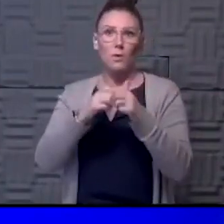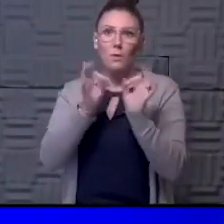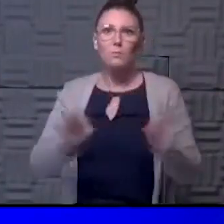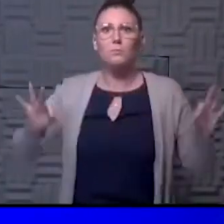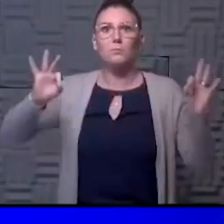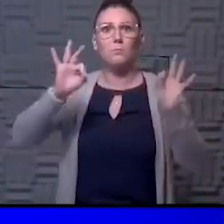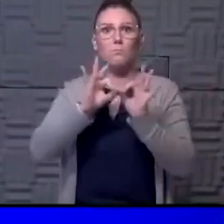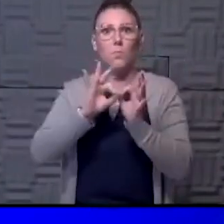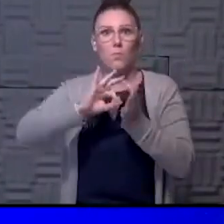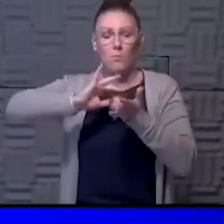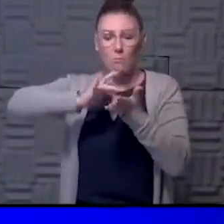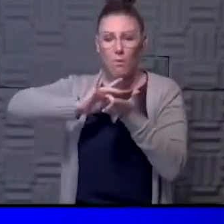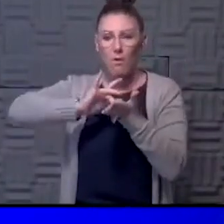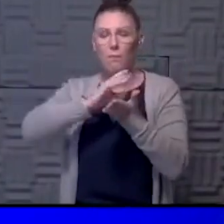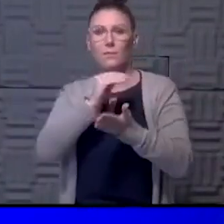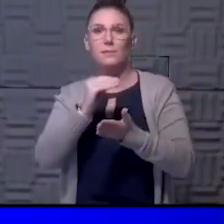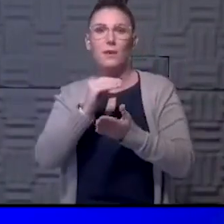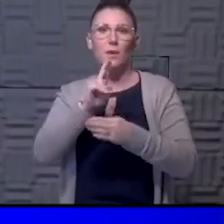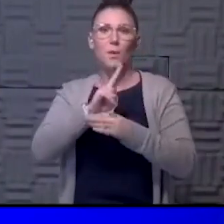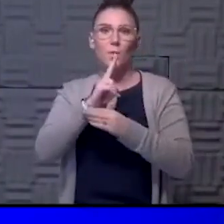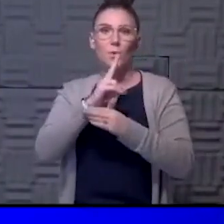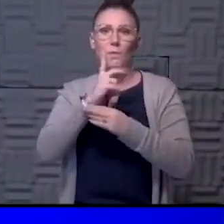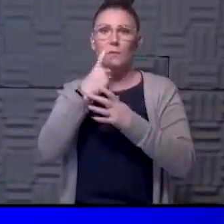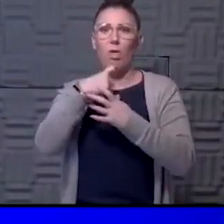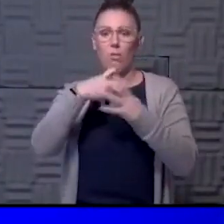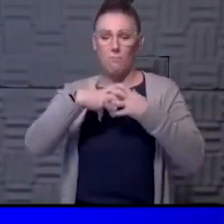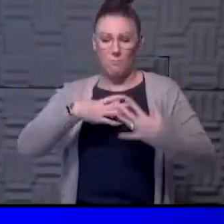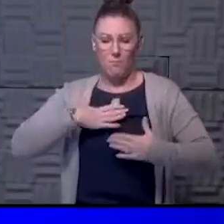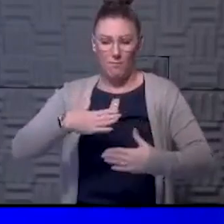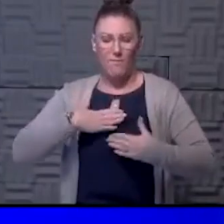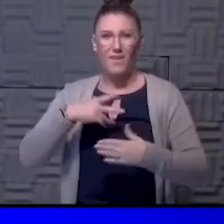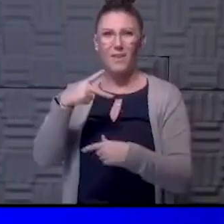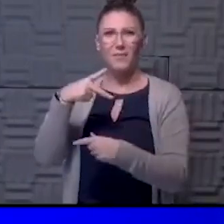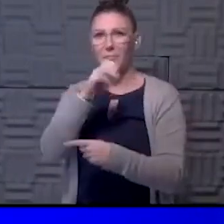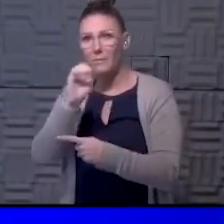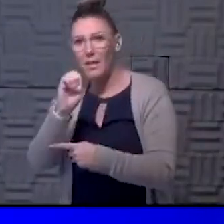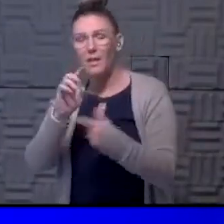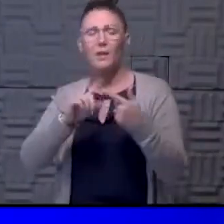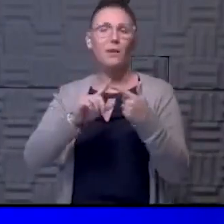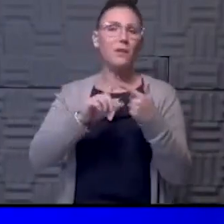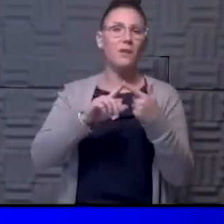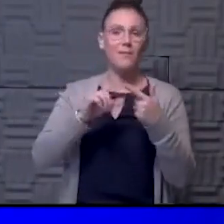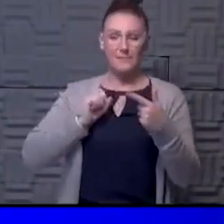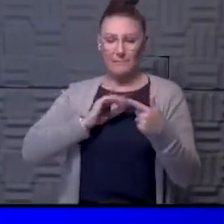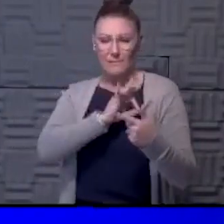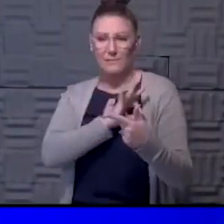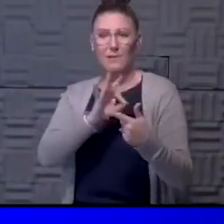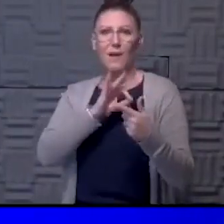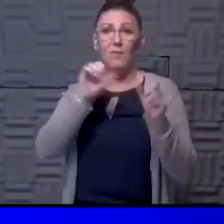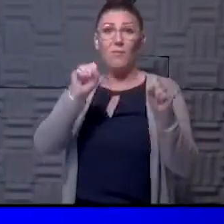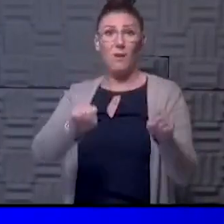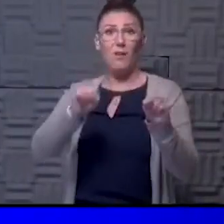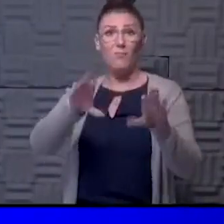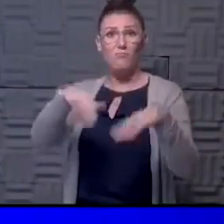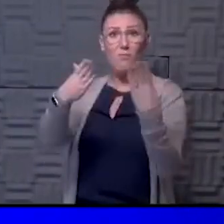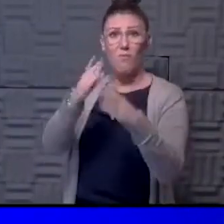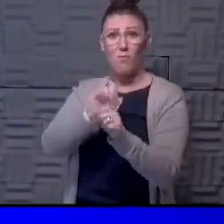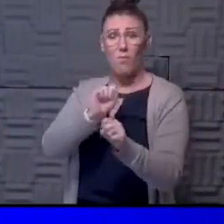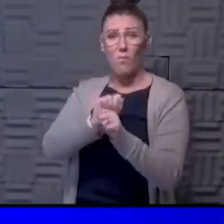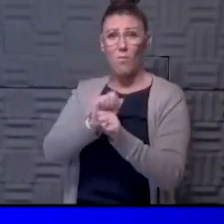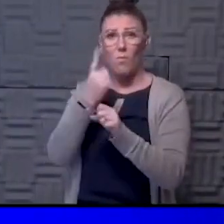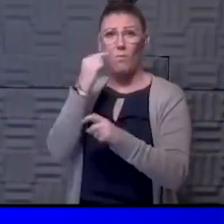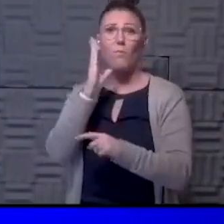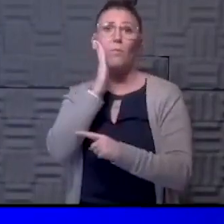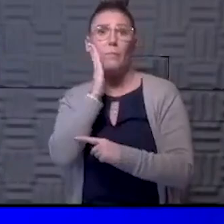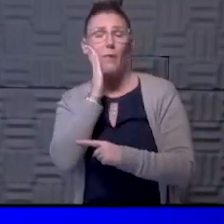on the ventilator, for PPE, for workforce and staff to be able to staff those beds. So I think overall we